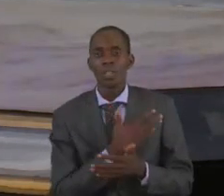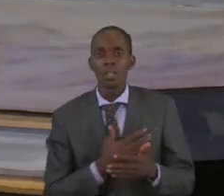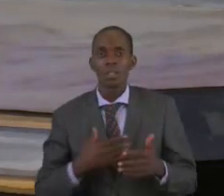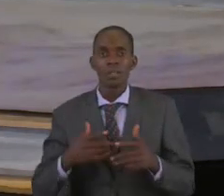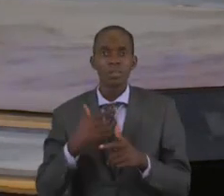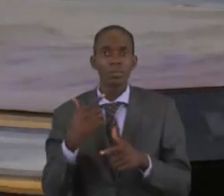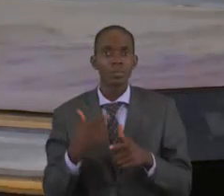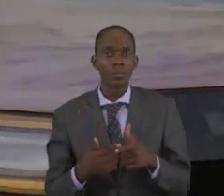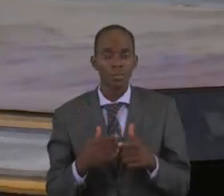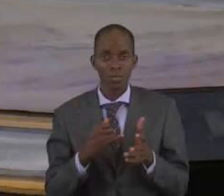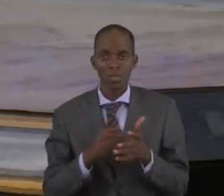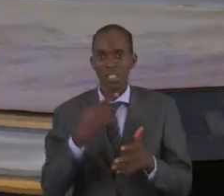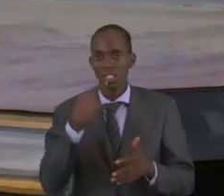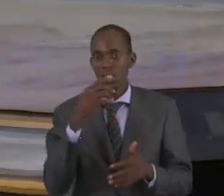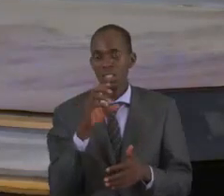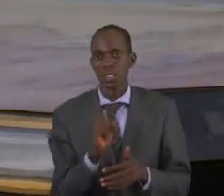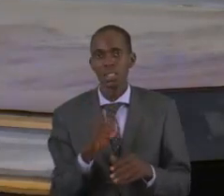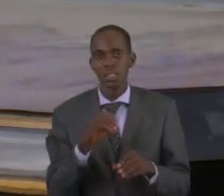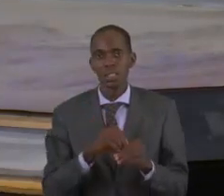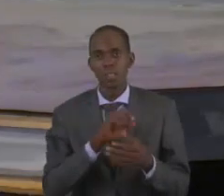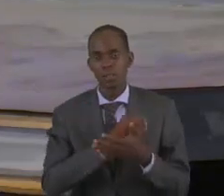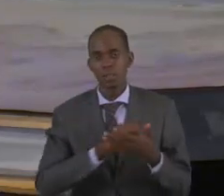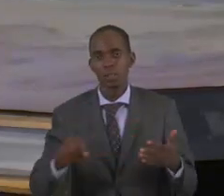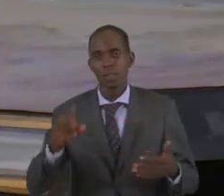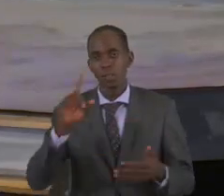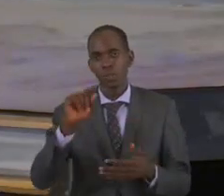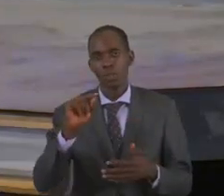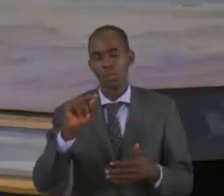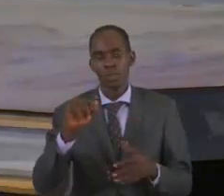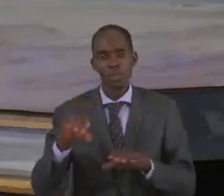then it tells us in chapter 20 of